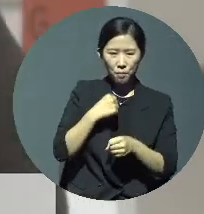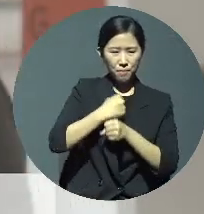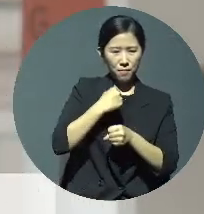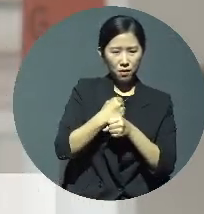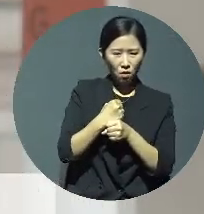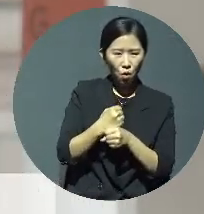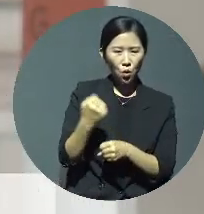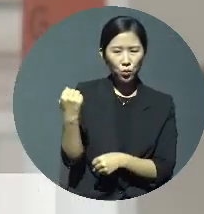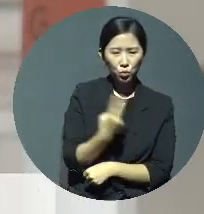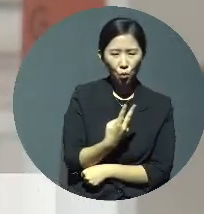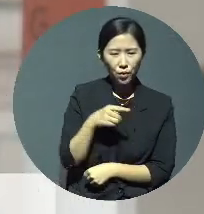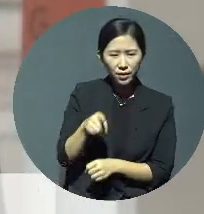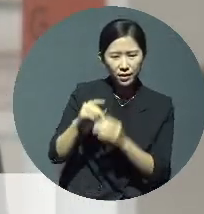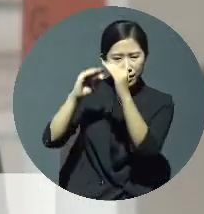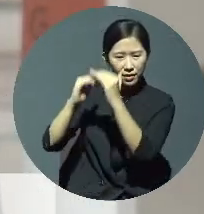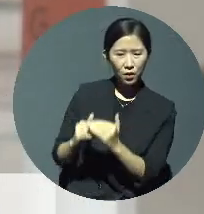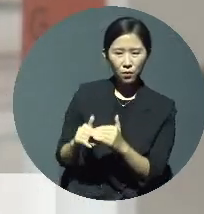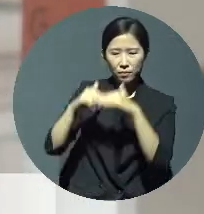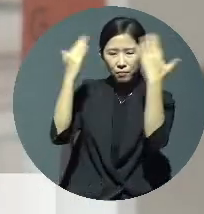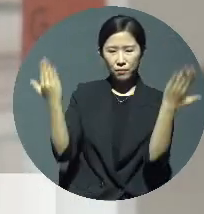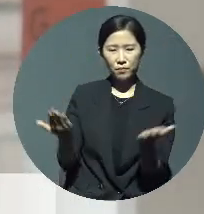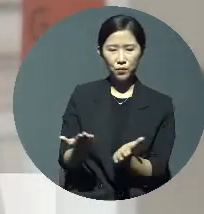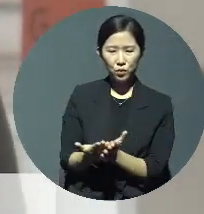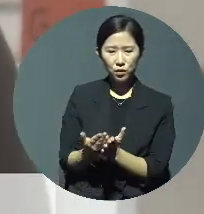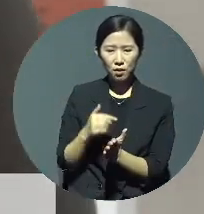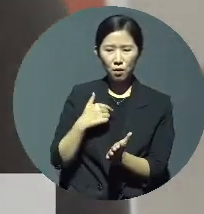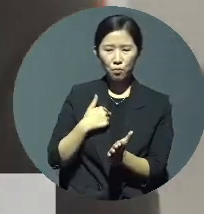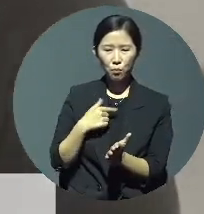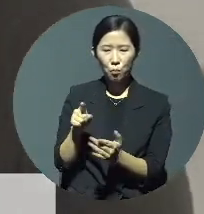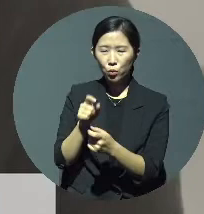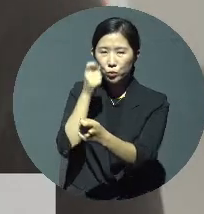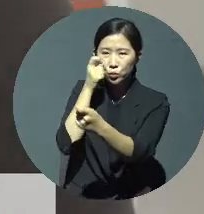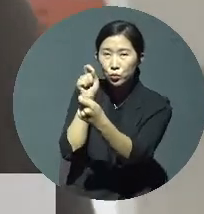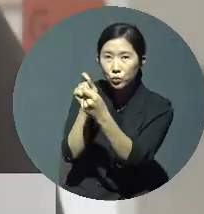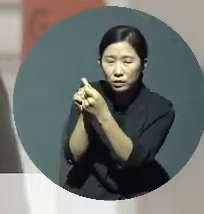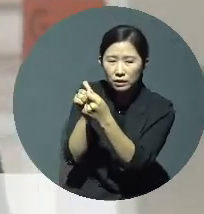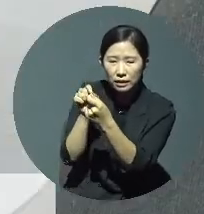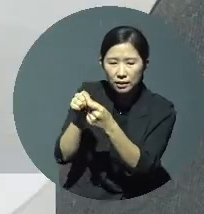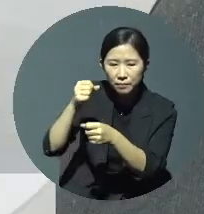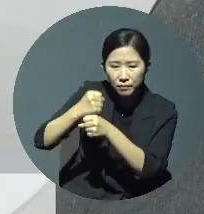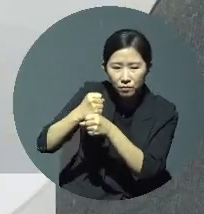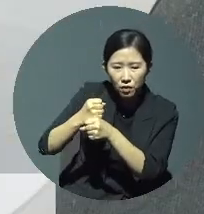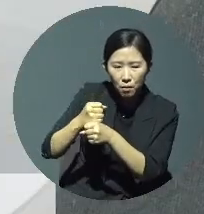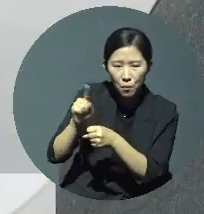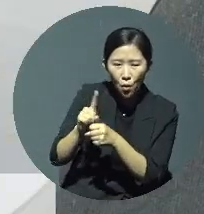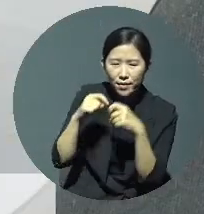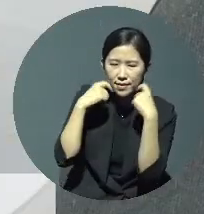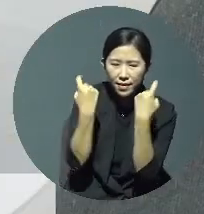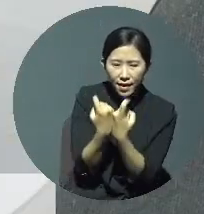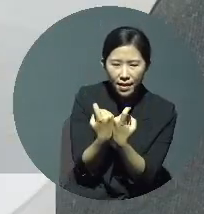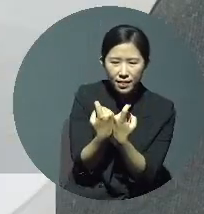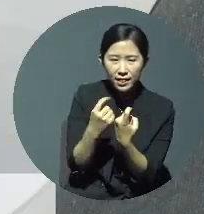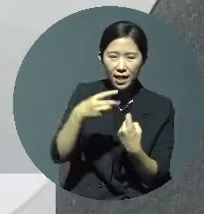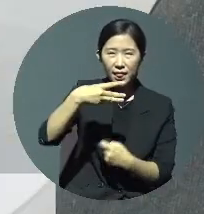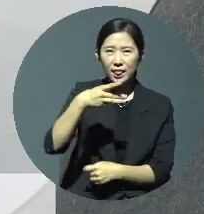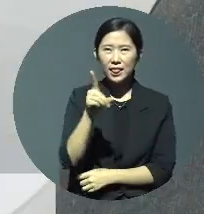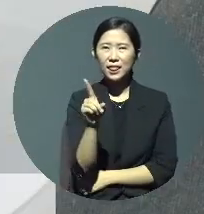together. So the togetherness was really around reducing carbon footprint and making sure through